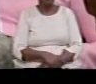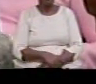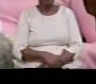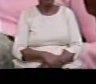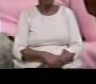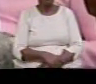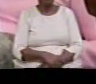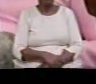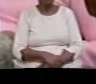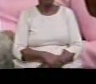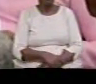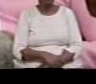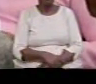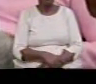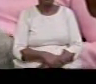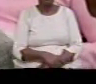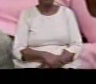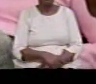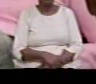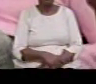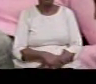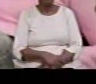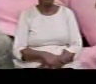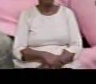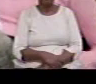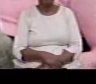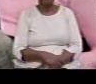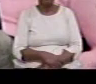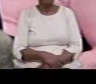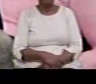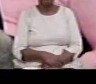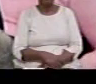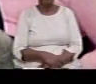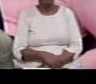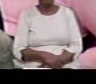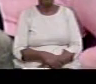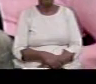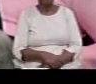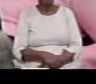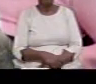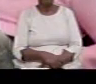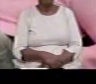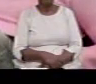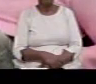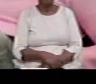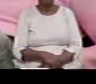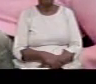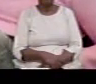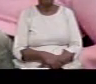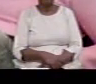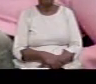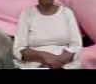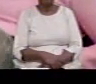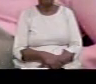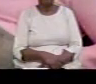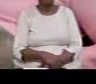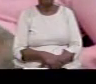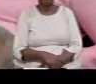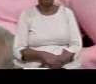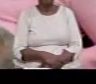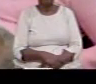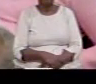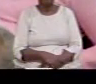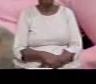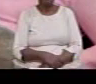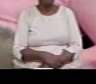spot, white and somewhat reddish, and it shall be showed to the priest. And if, when the priest seeth his beard, it be in its sight lower than the skin, and the